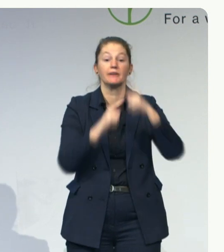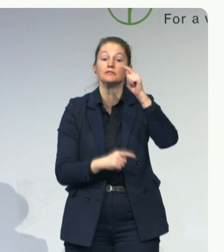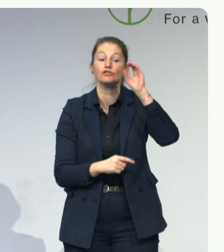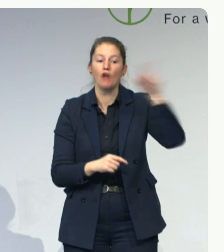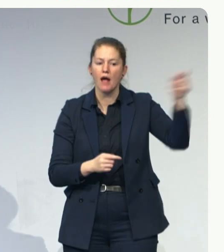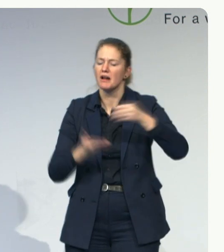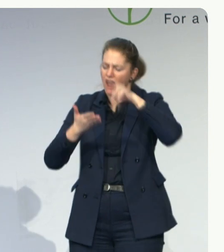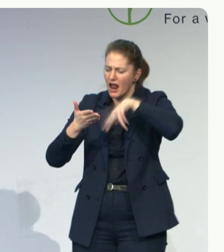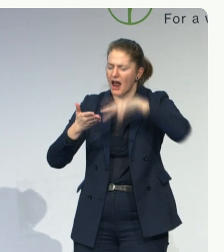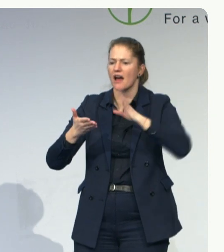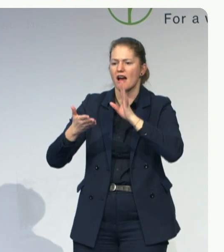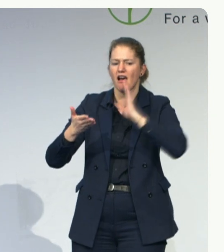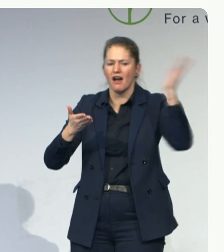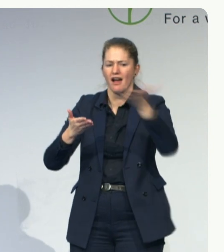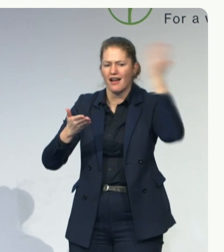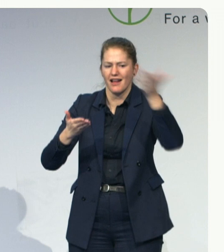that happen.